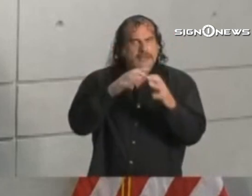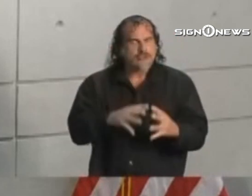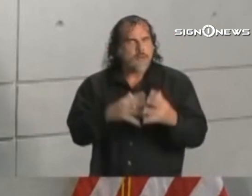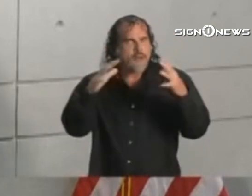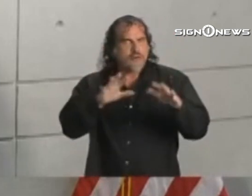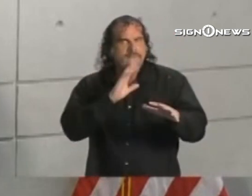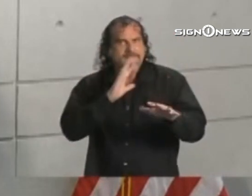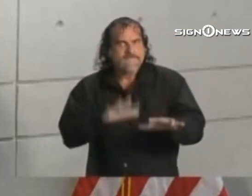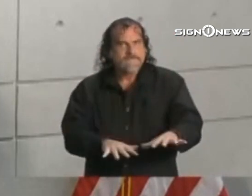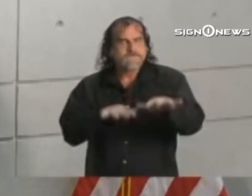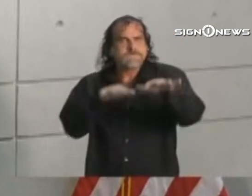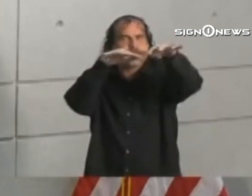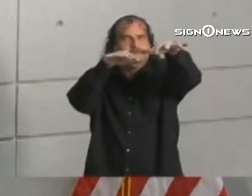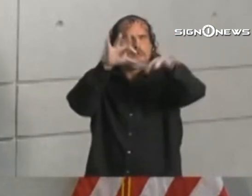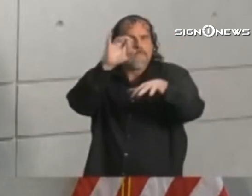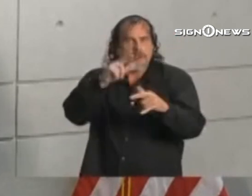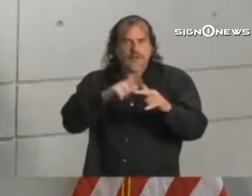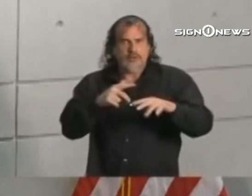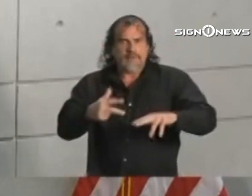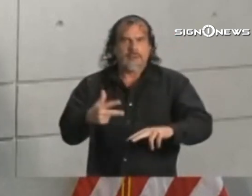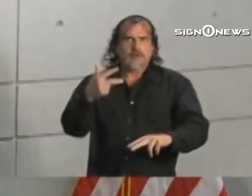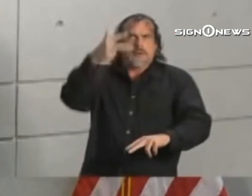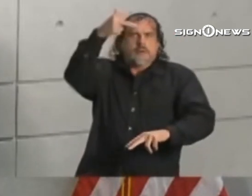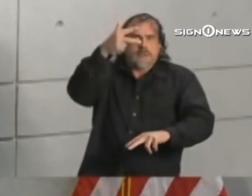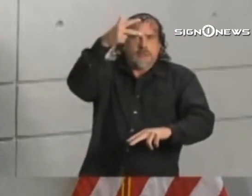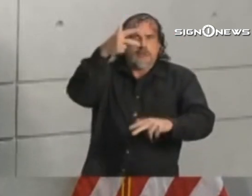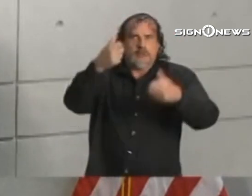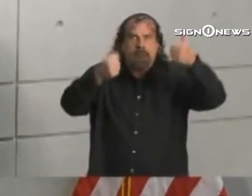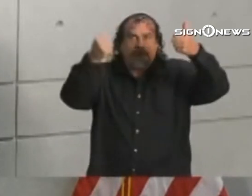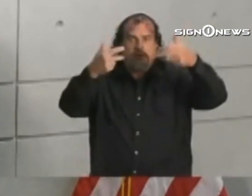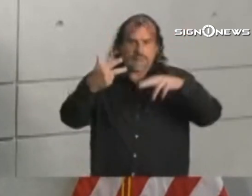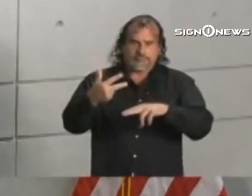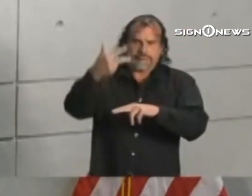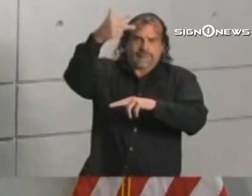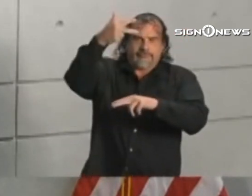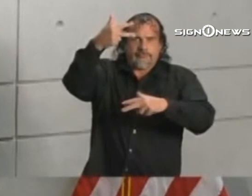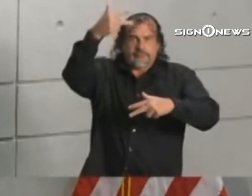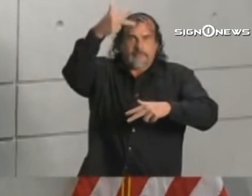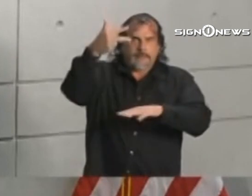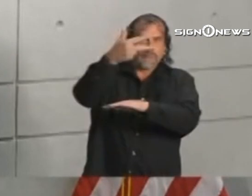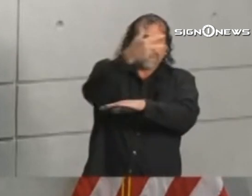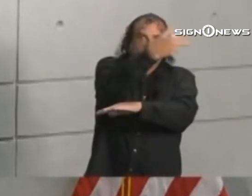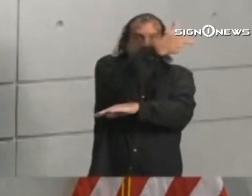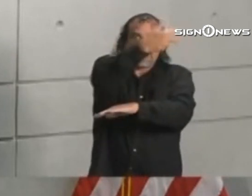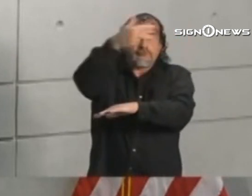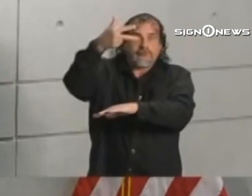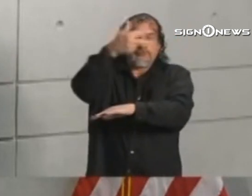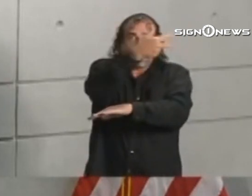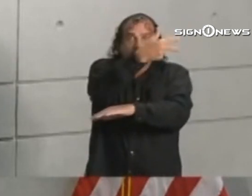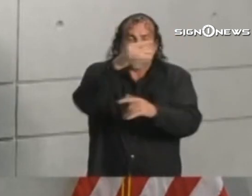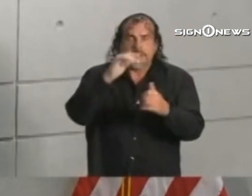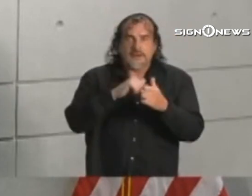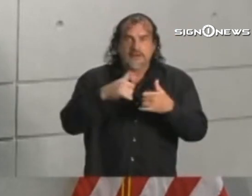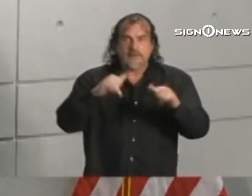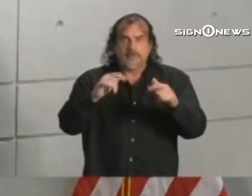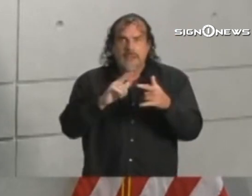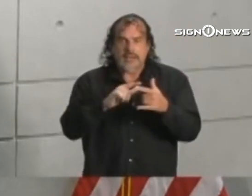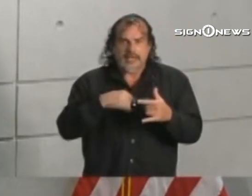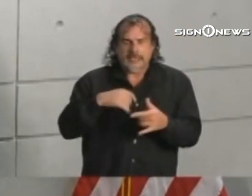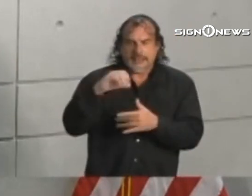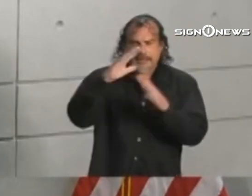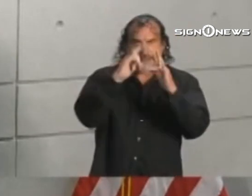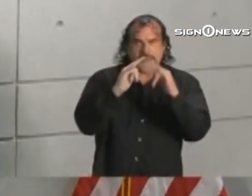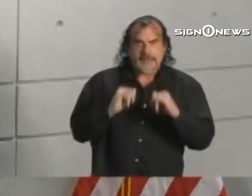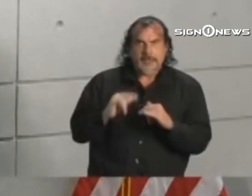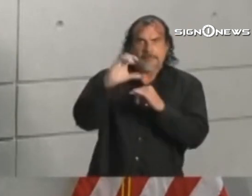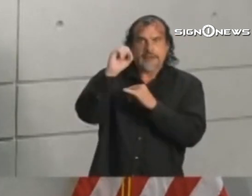additional high water vehicles that have been staged in the vicinity, either with Camp Shelby or at CRTC. We also have got an